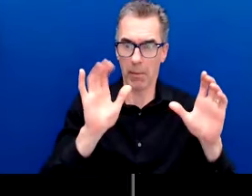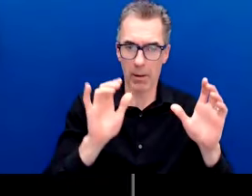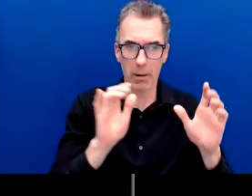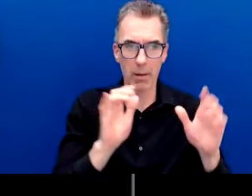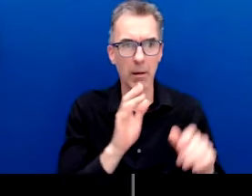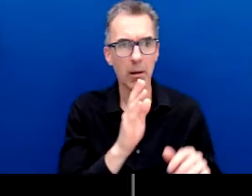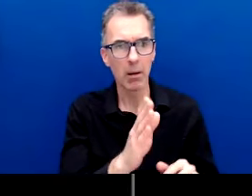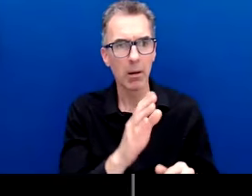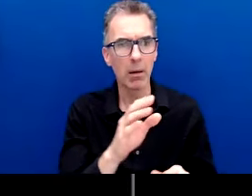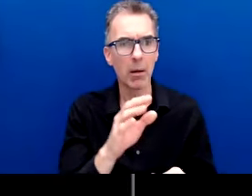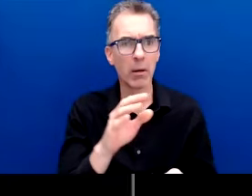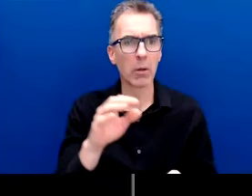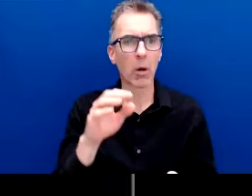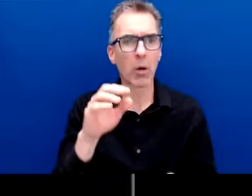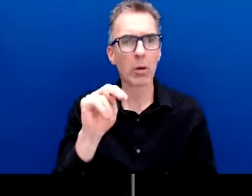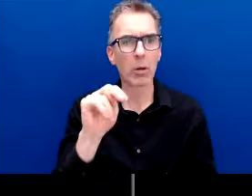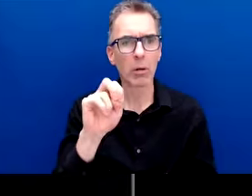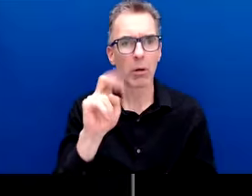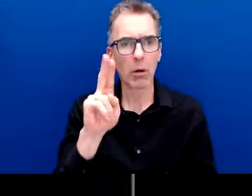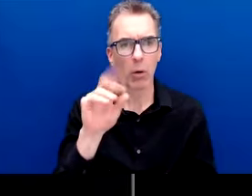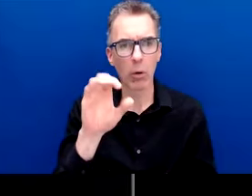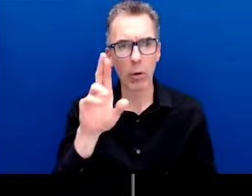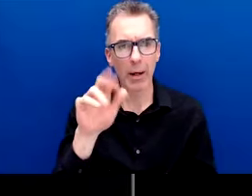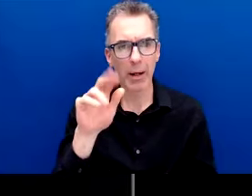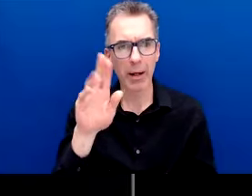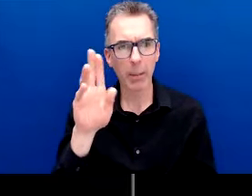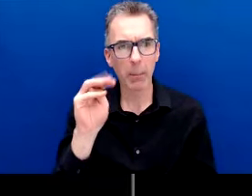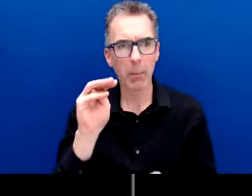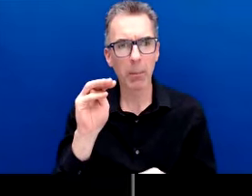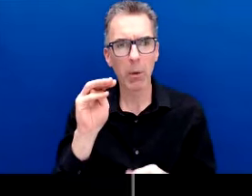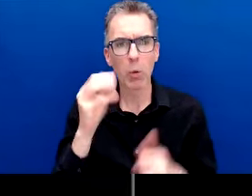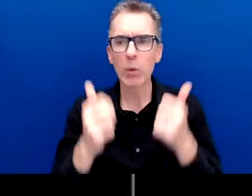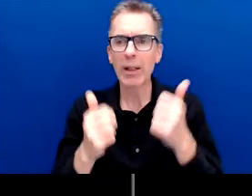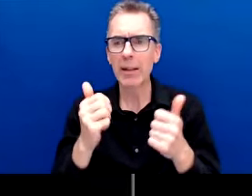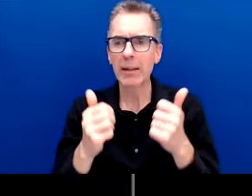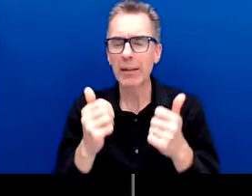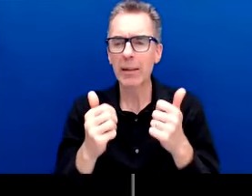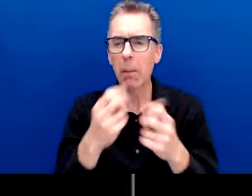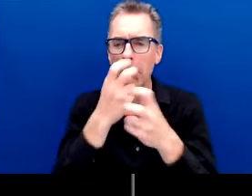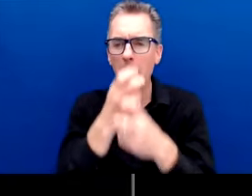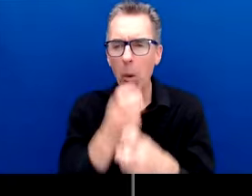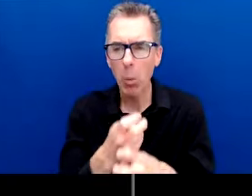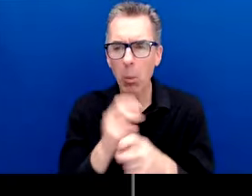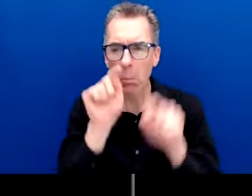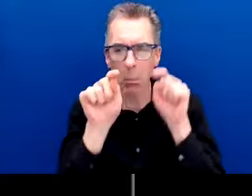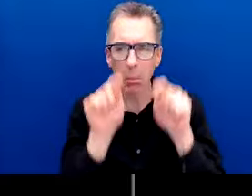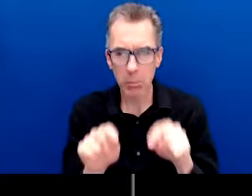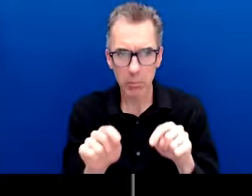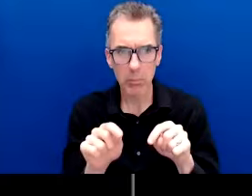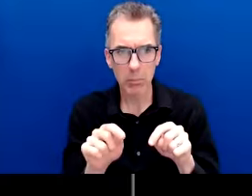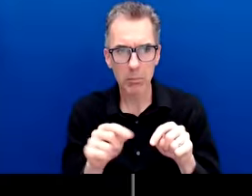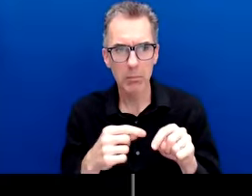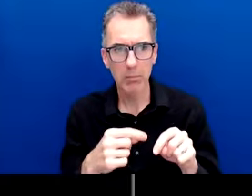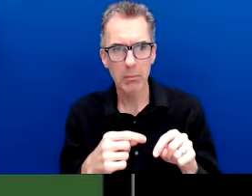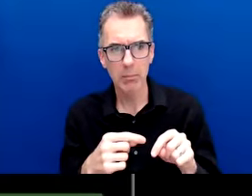bones of the neurocranium. I heard these. And it's not a quiz for you guys. I just want to make sure I don't get it